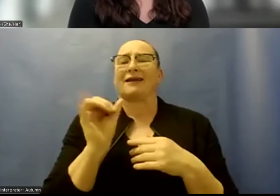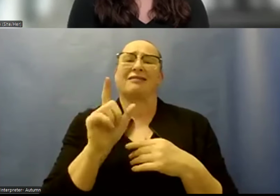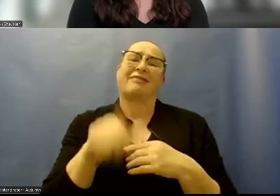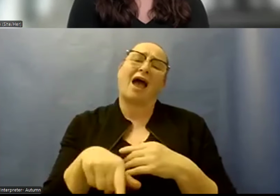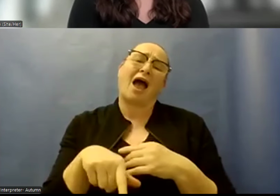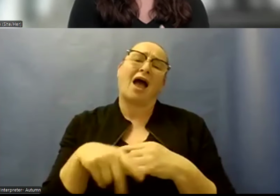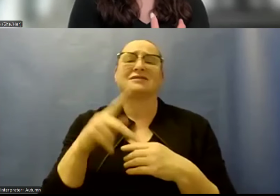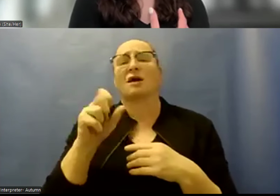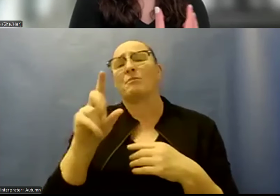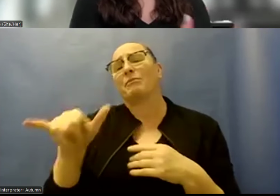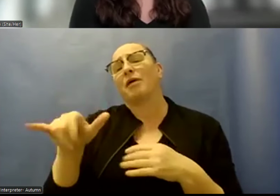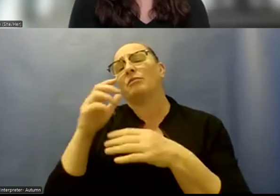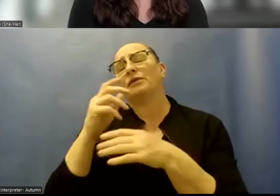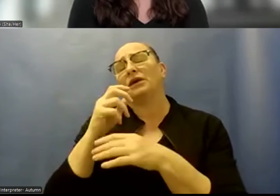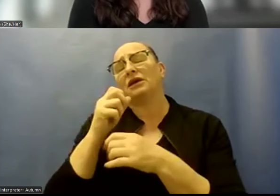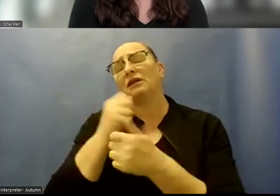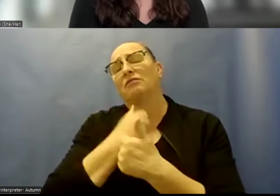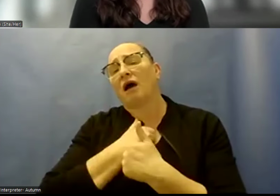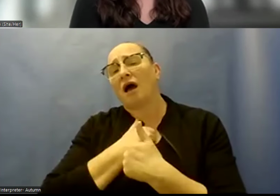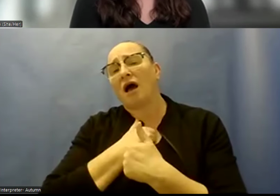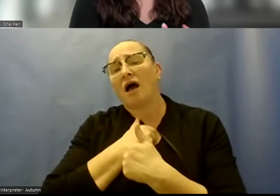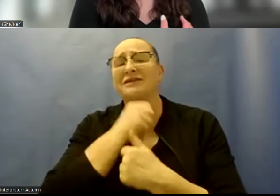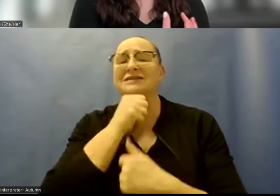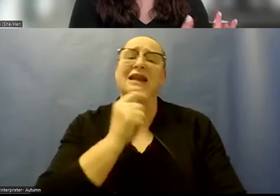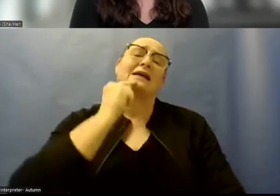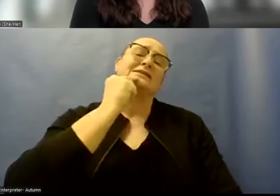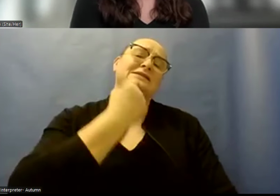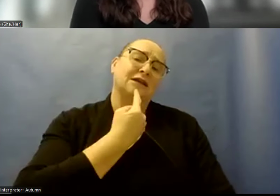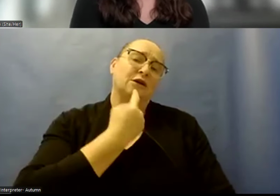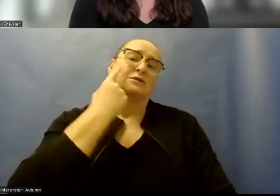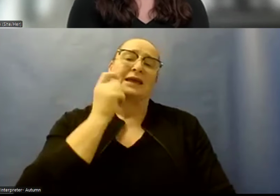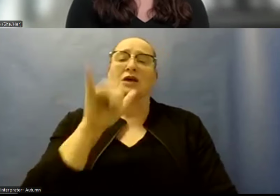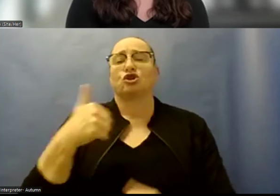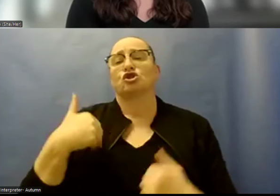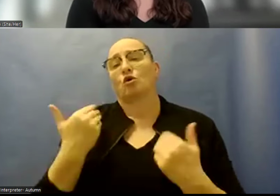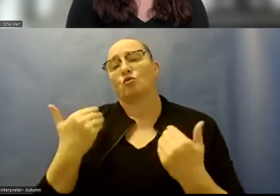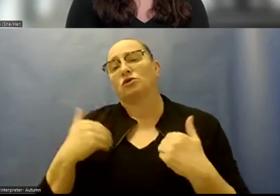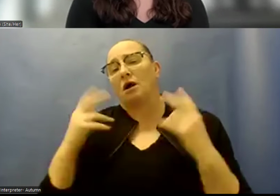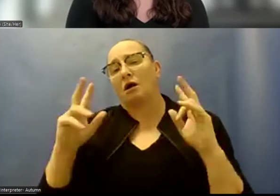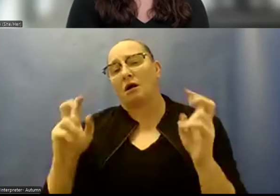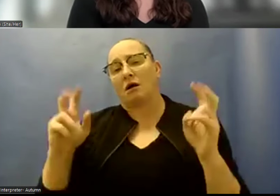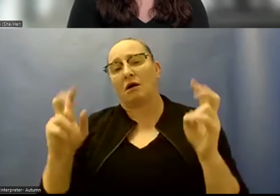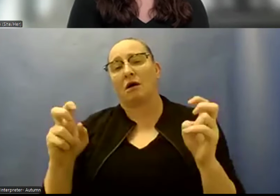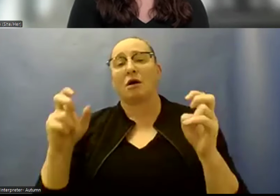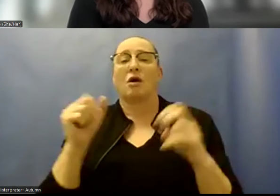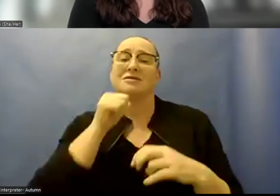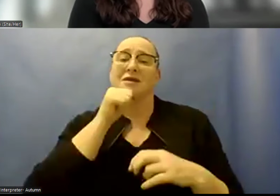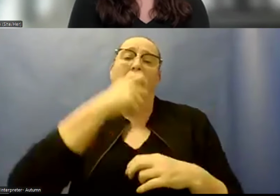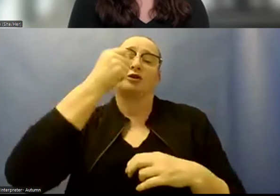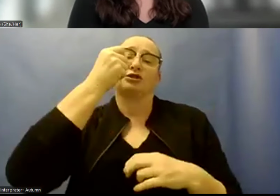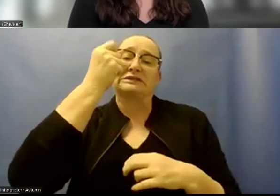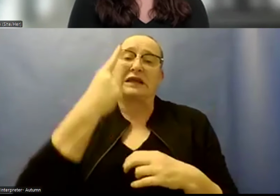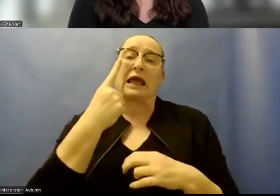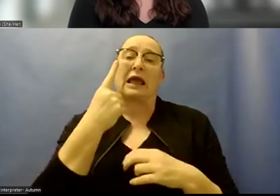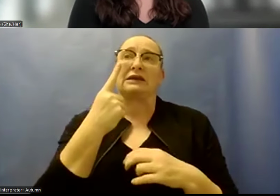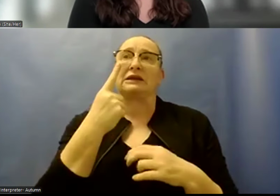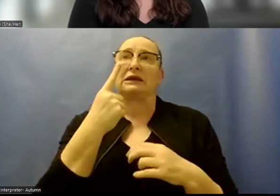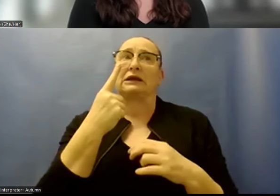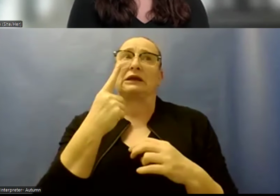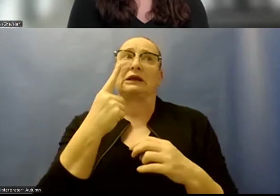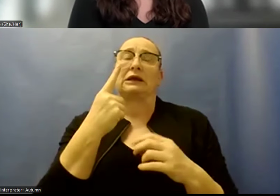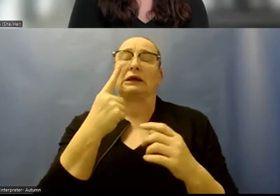love, or, you know, it couldn't be a serious relationship because you're so young, or not understanding the gravity